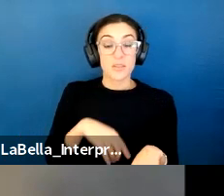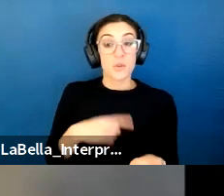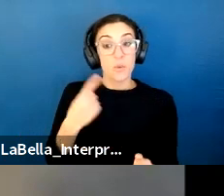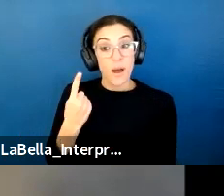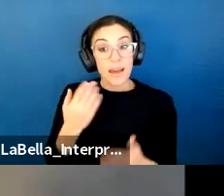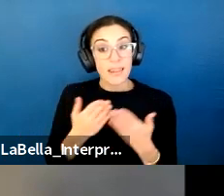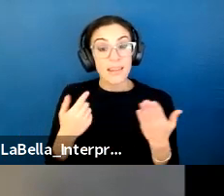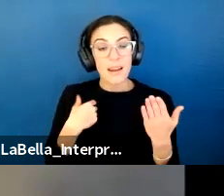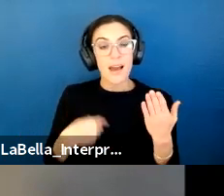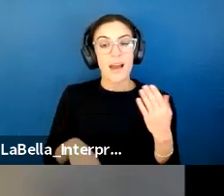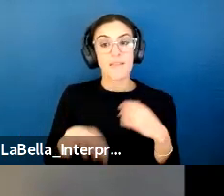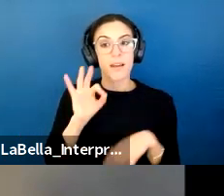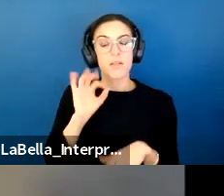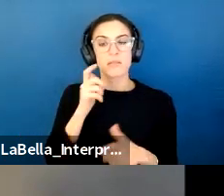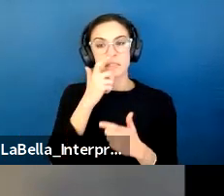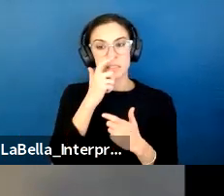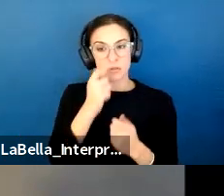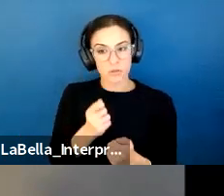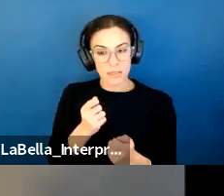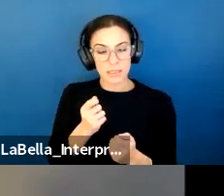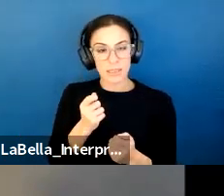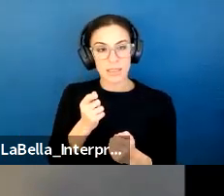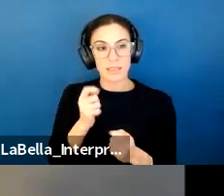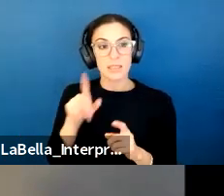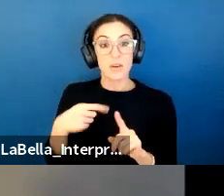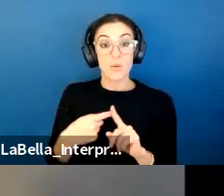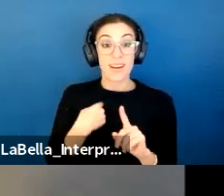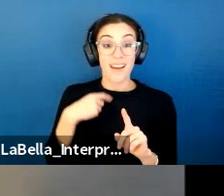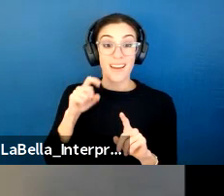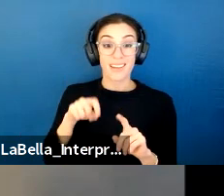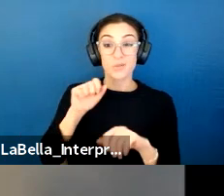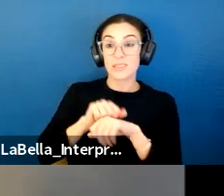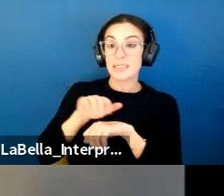found interesting was when I had to mail home